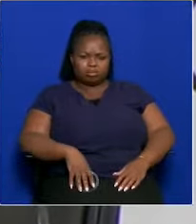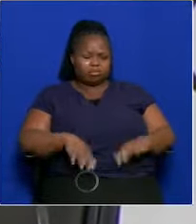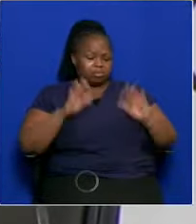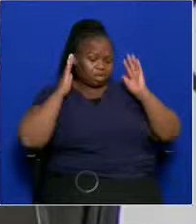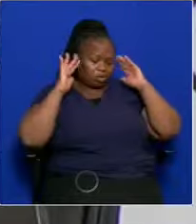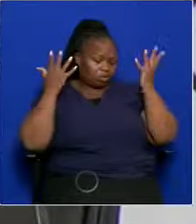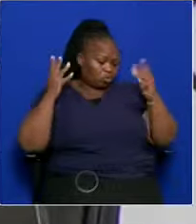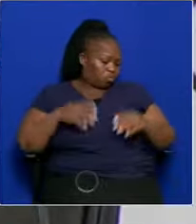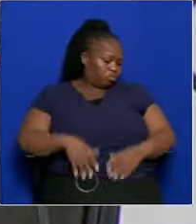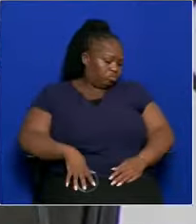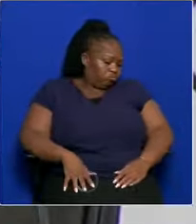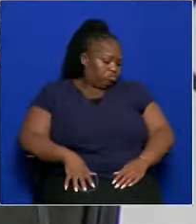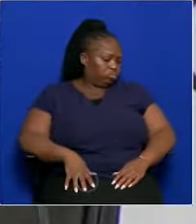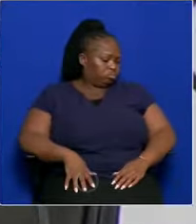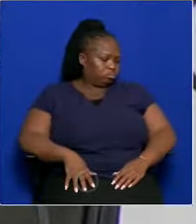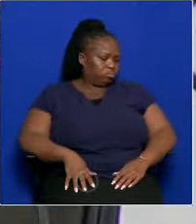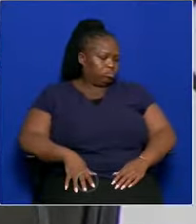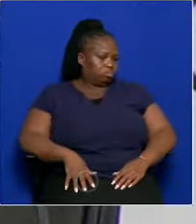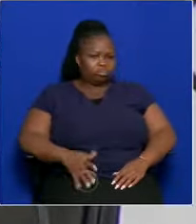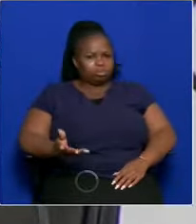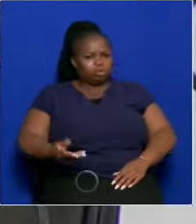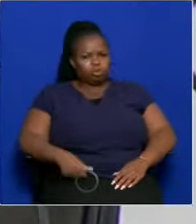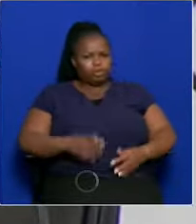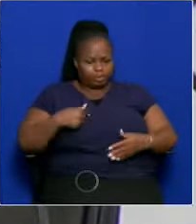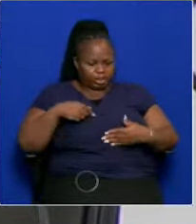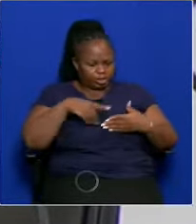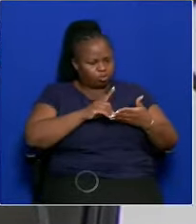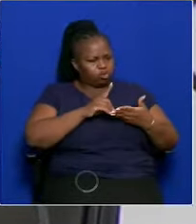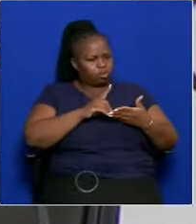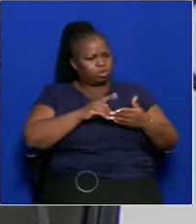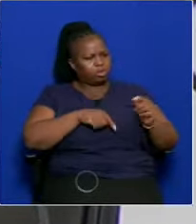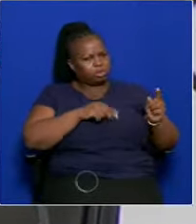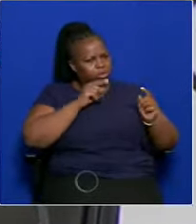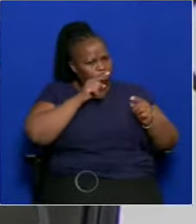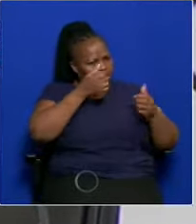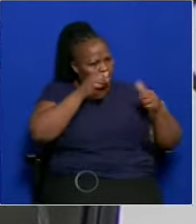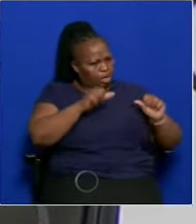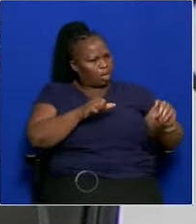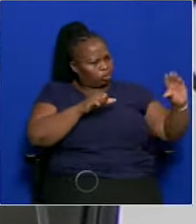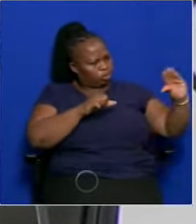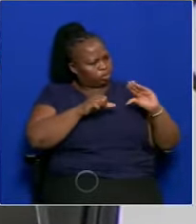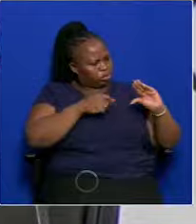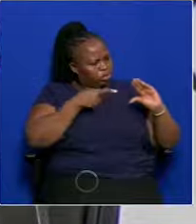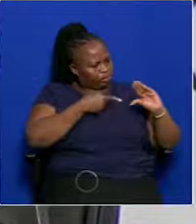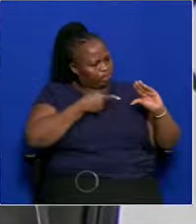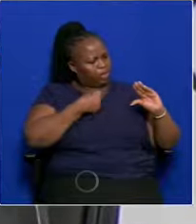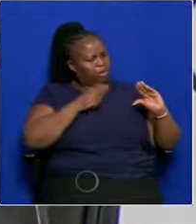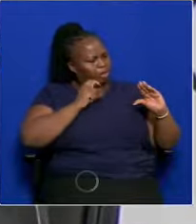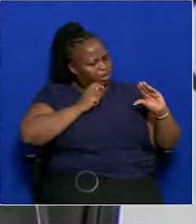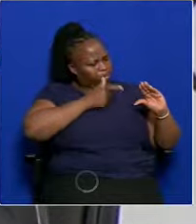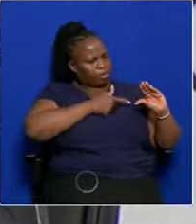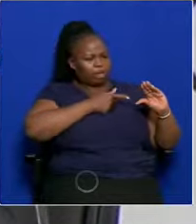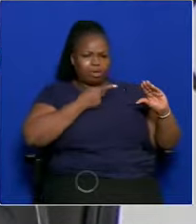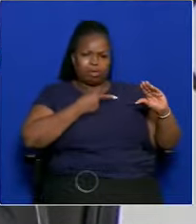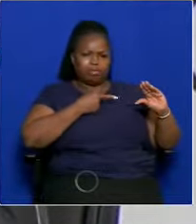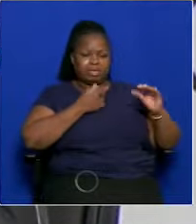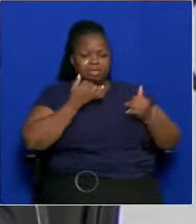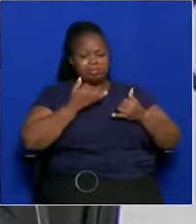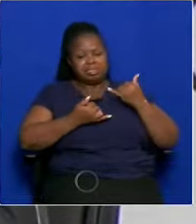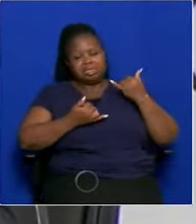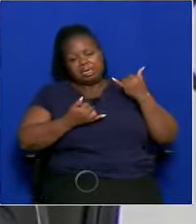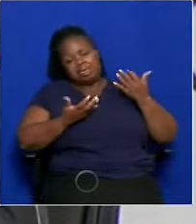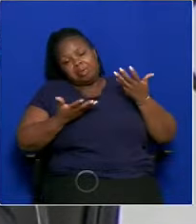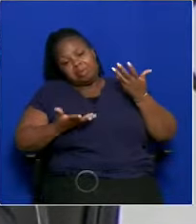but I deposited to the account which I was given. My mistake is to make the reference